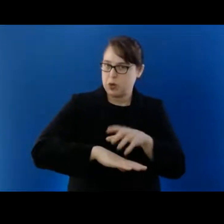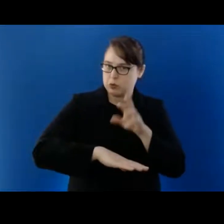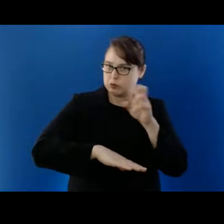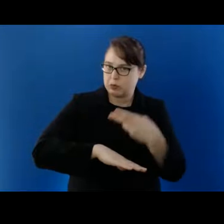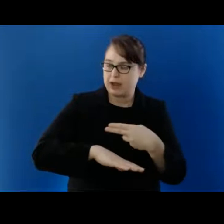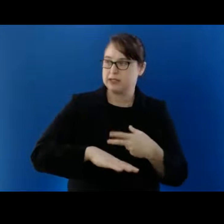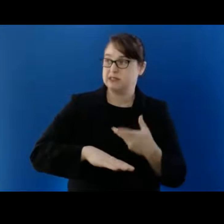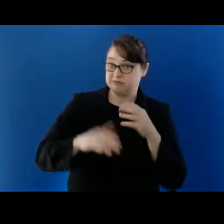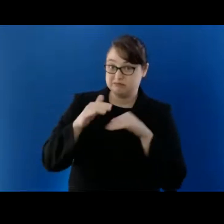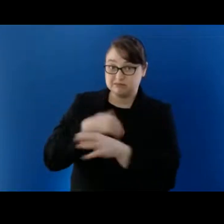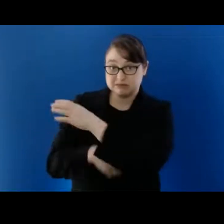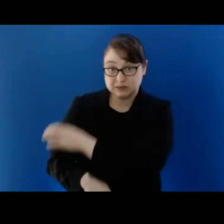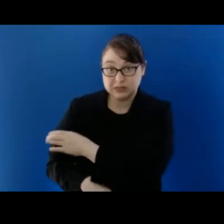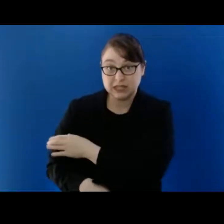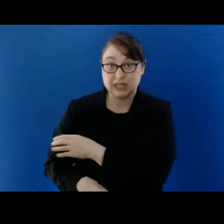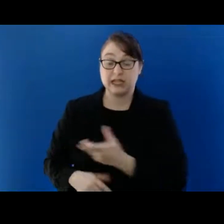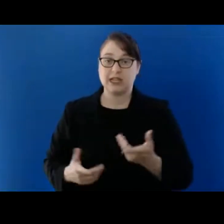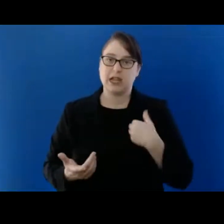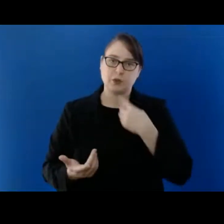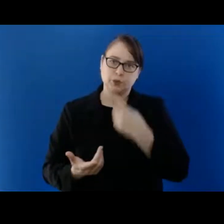clinic. And so I was telling him, I